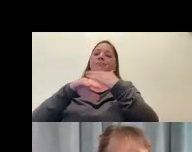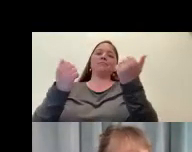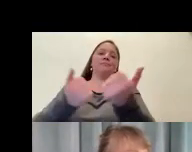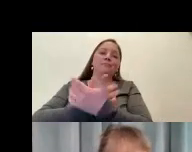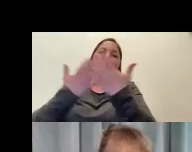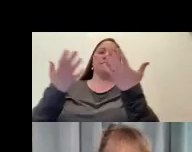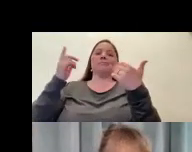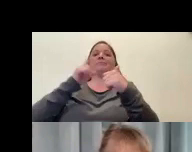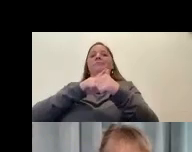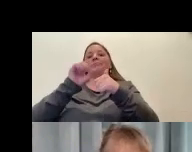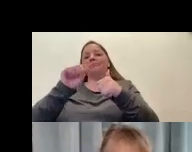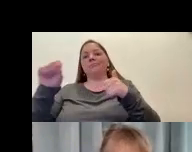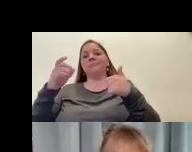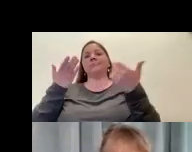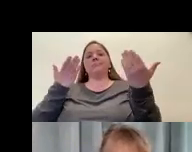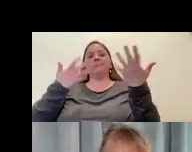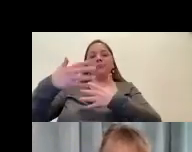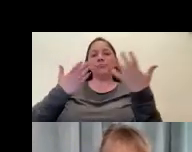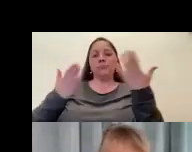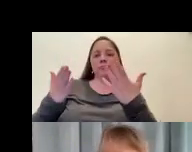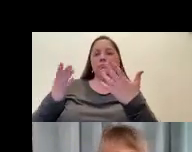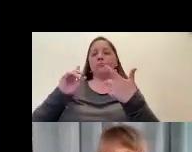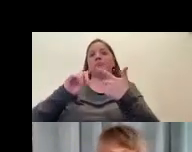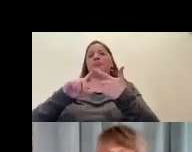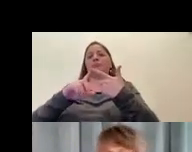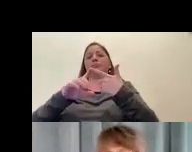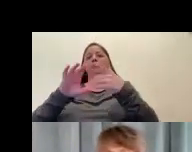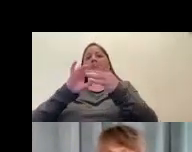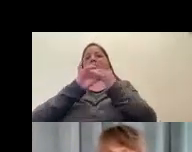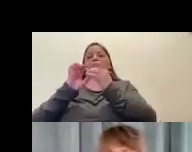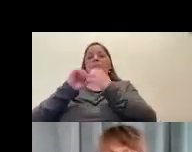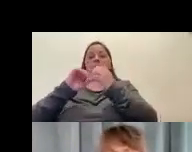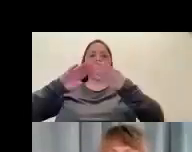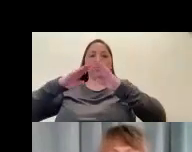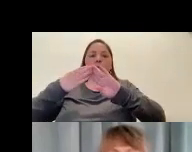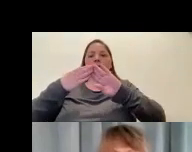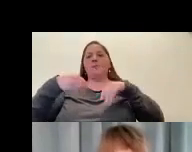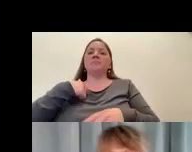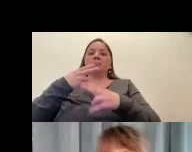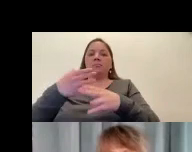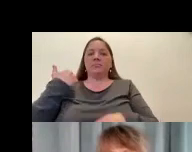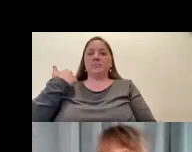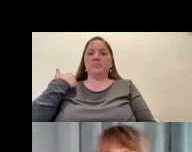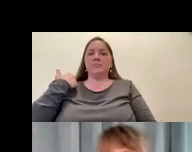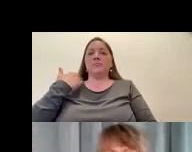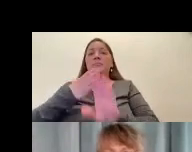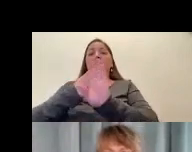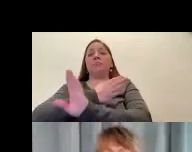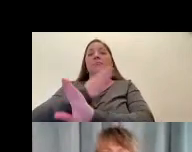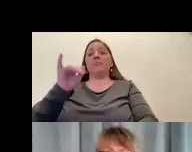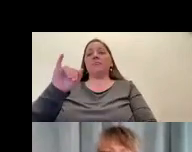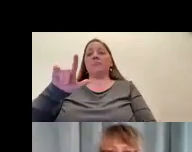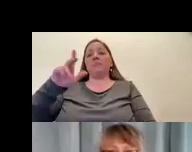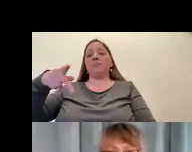social services, connect with the community, and have resources for them. Prior to ILP becoming